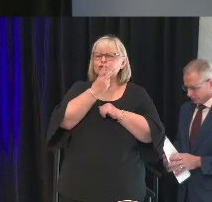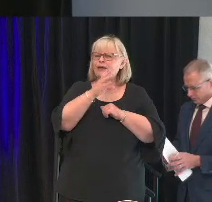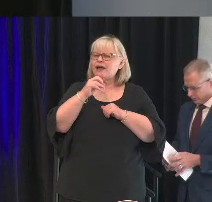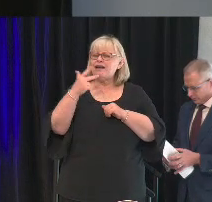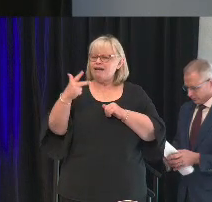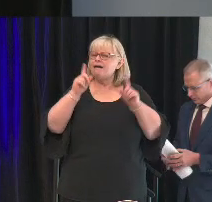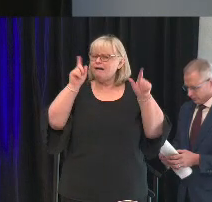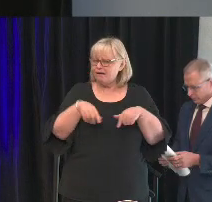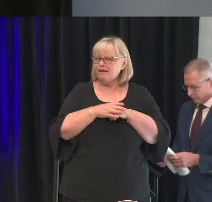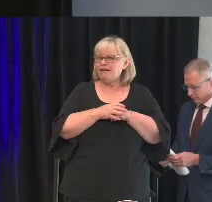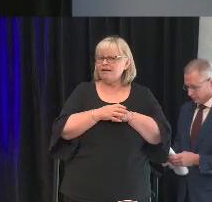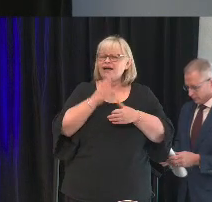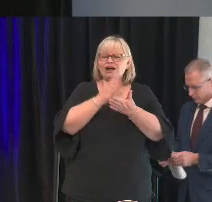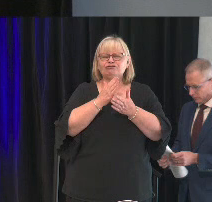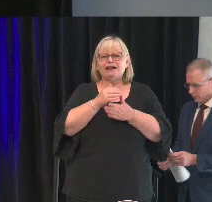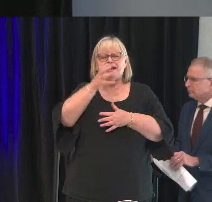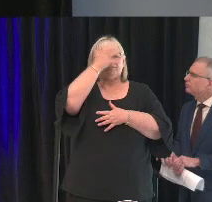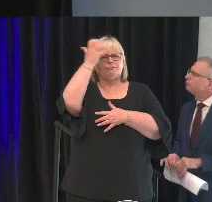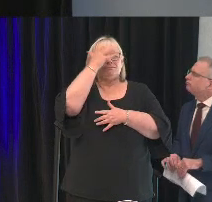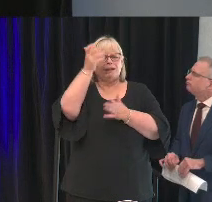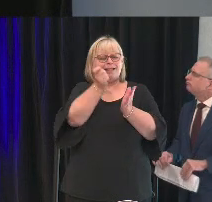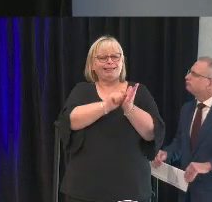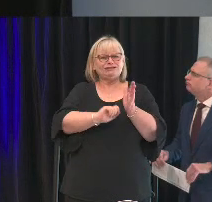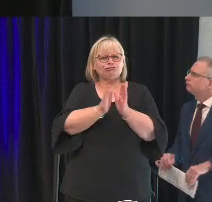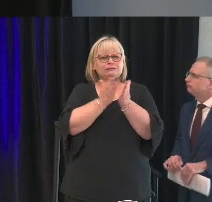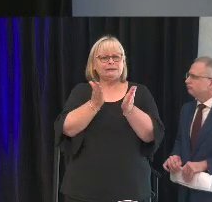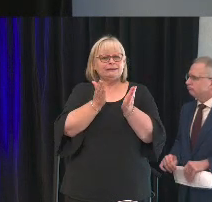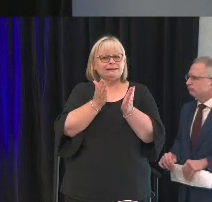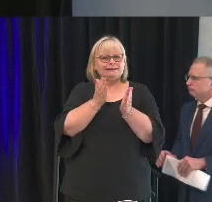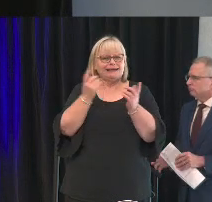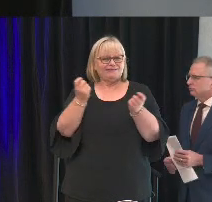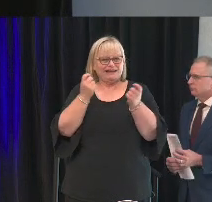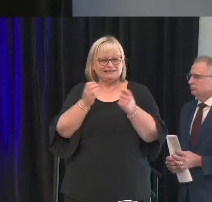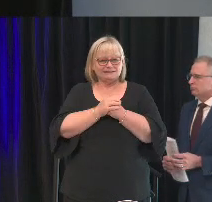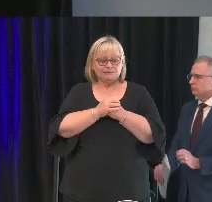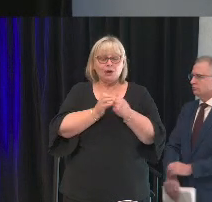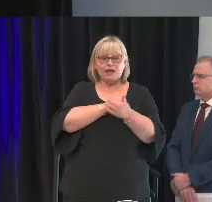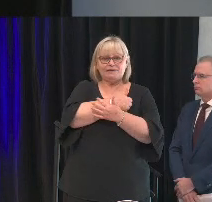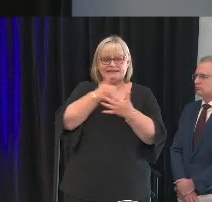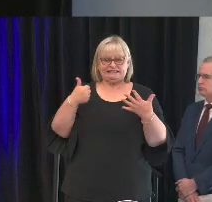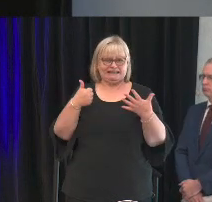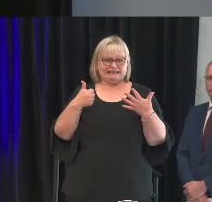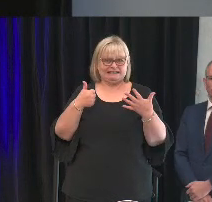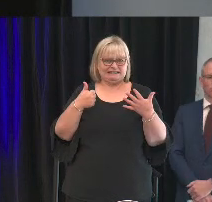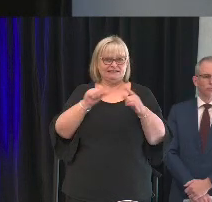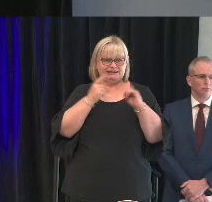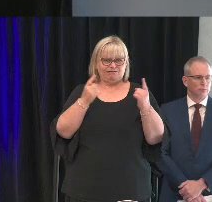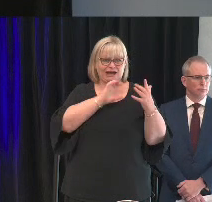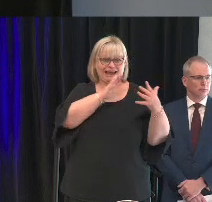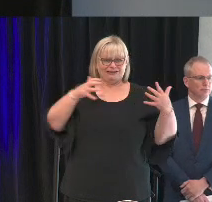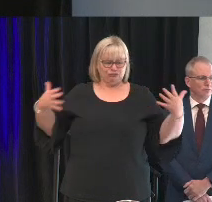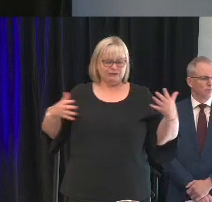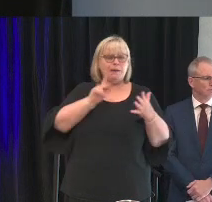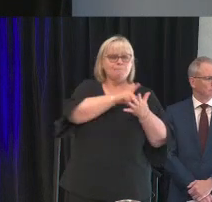country's most significant literary events. And the authors are acknowledged today across six categories: